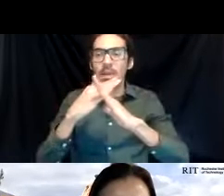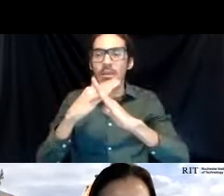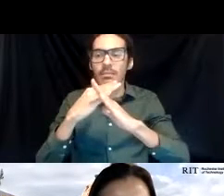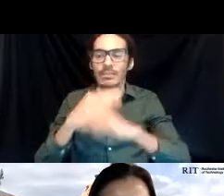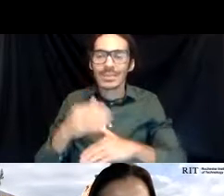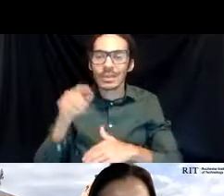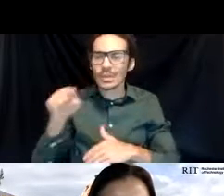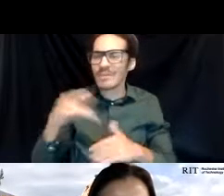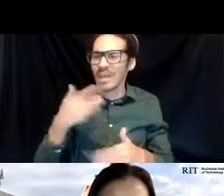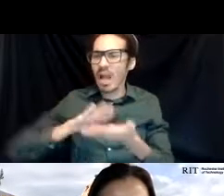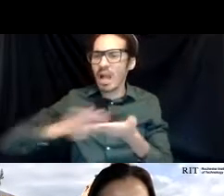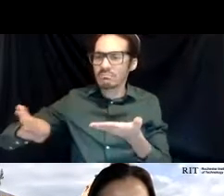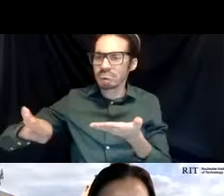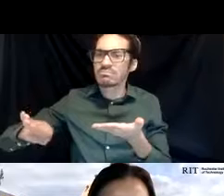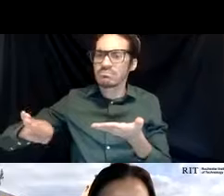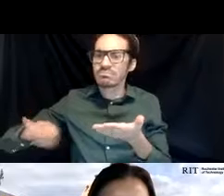you out.